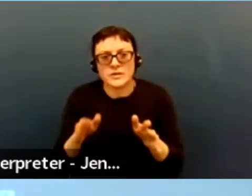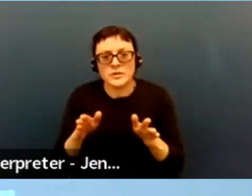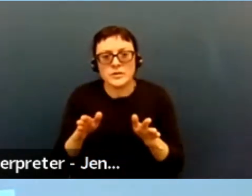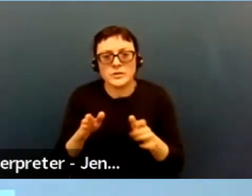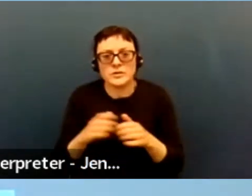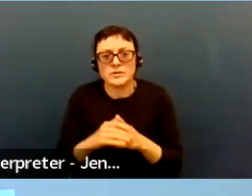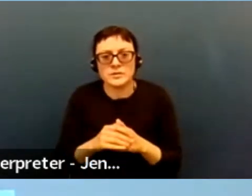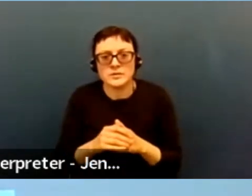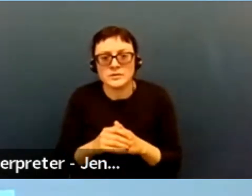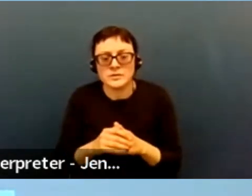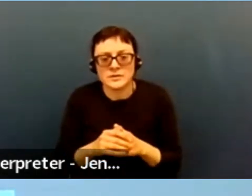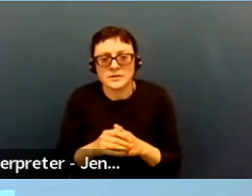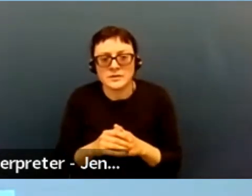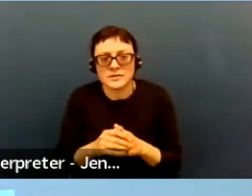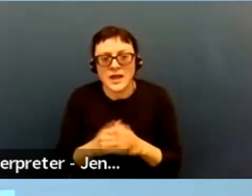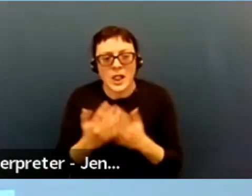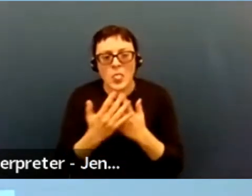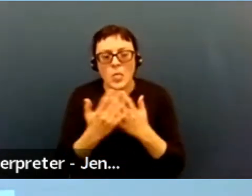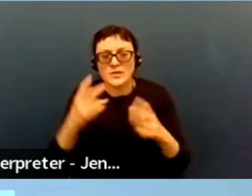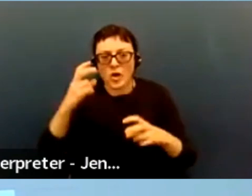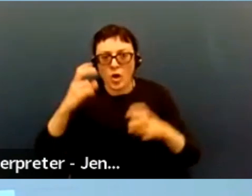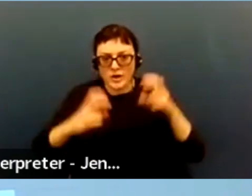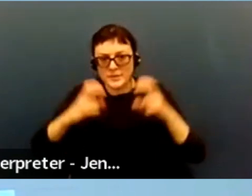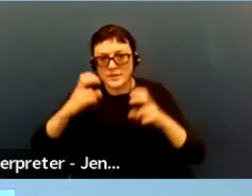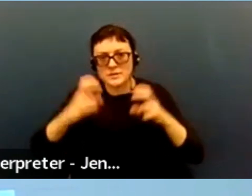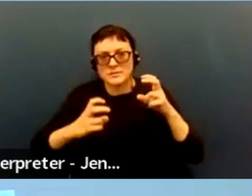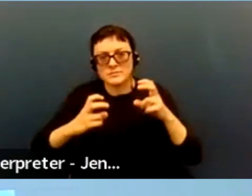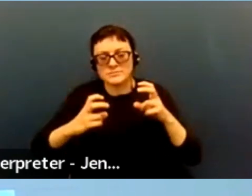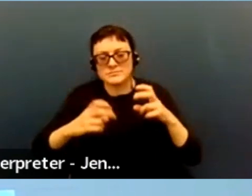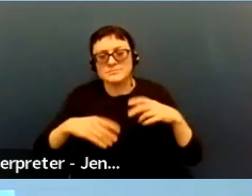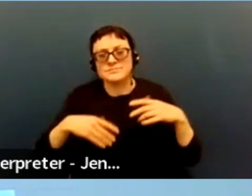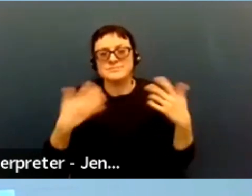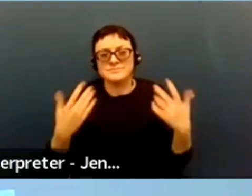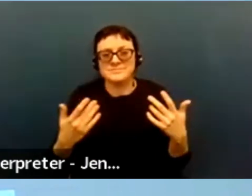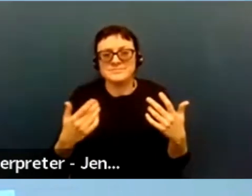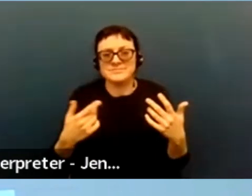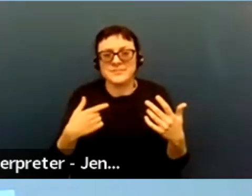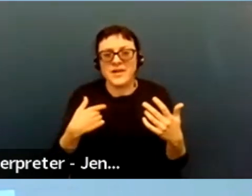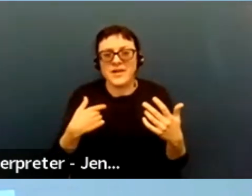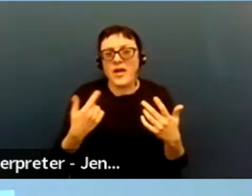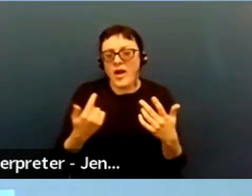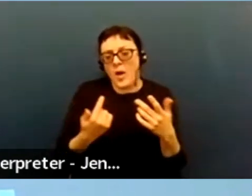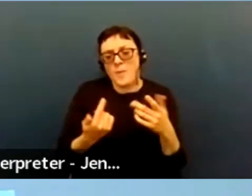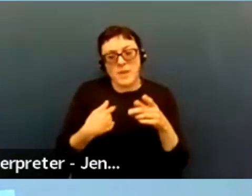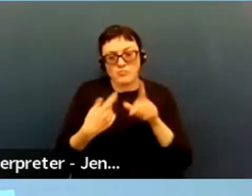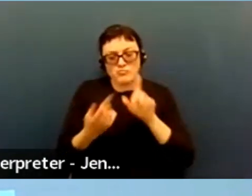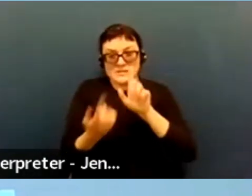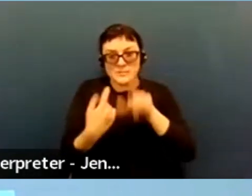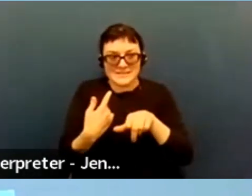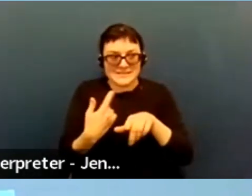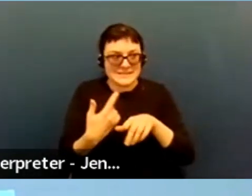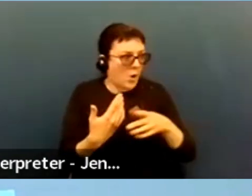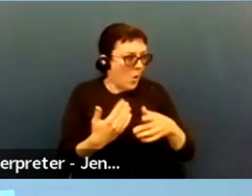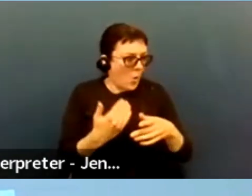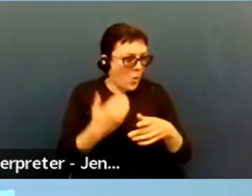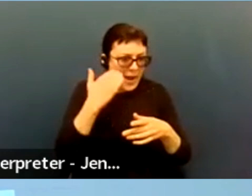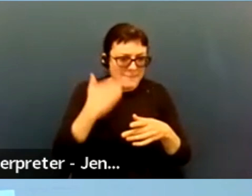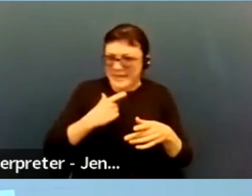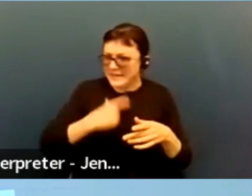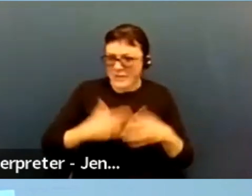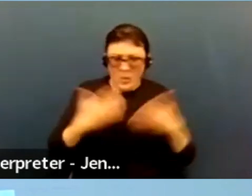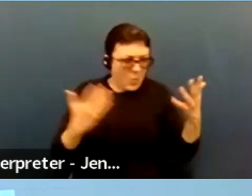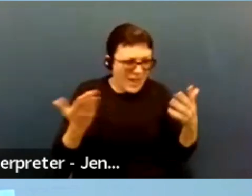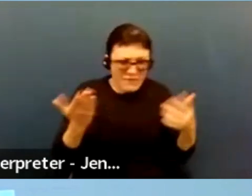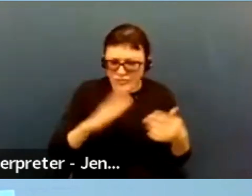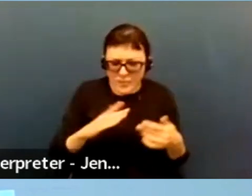And they don't have to. It's just that at some point, there's a lot of argument about this. I'm really kicking it back against people like, where